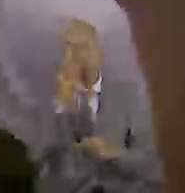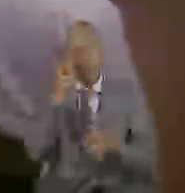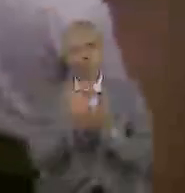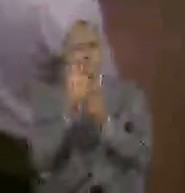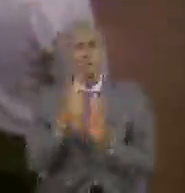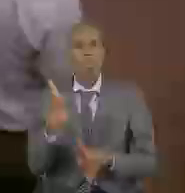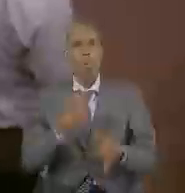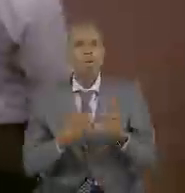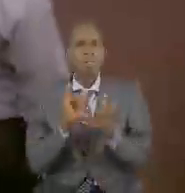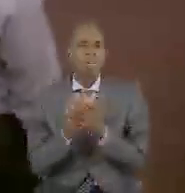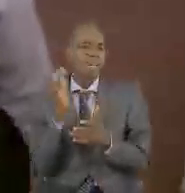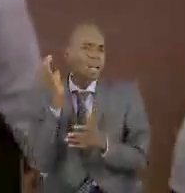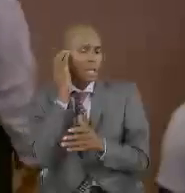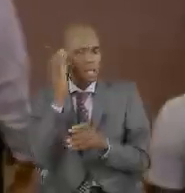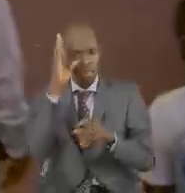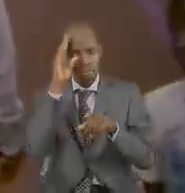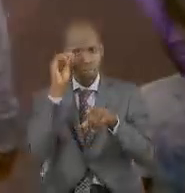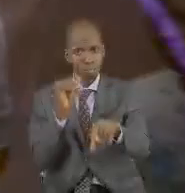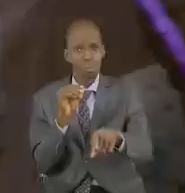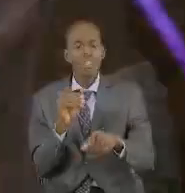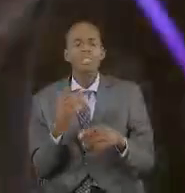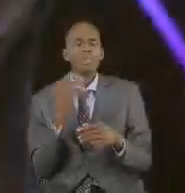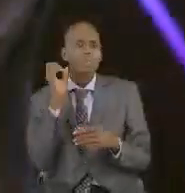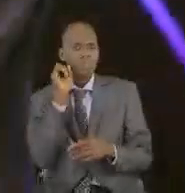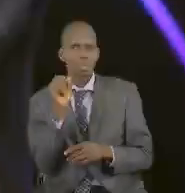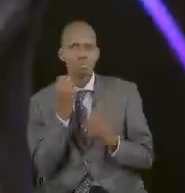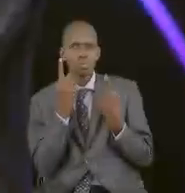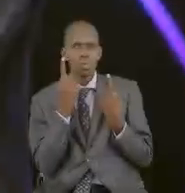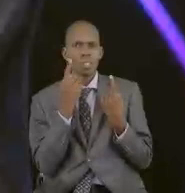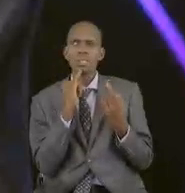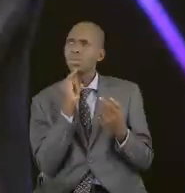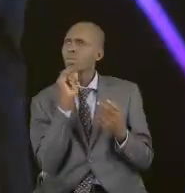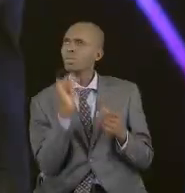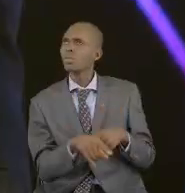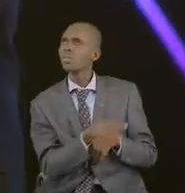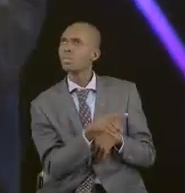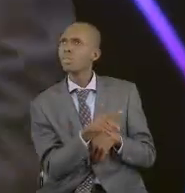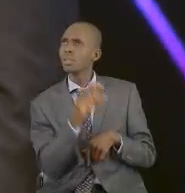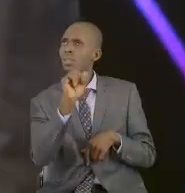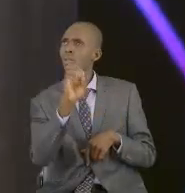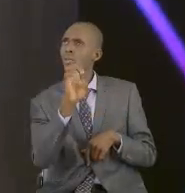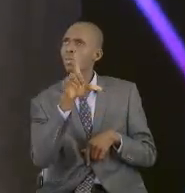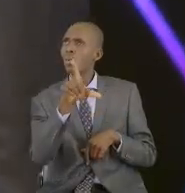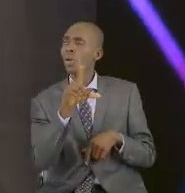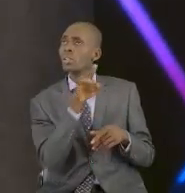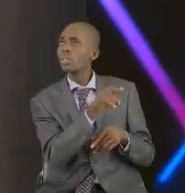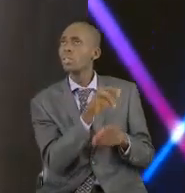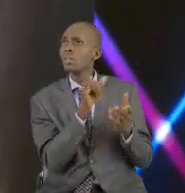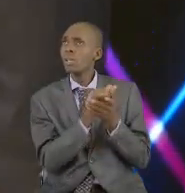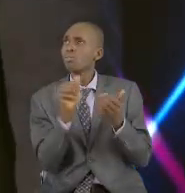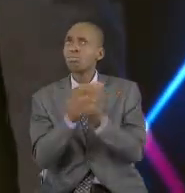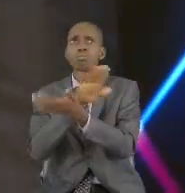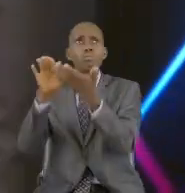amazed and said, is not this he, Saul, that destroyed them